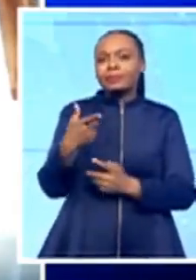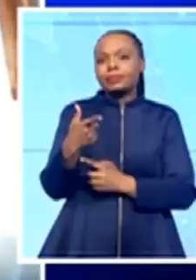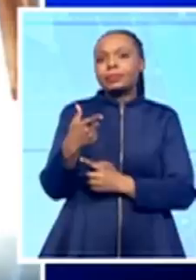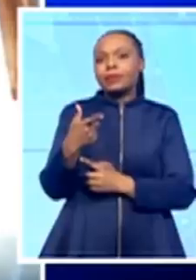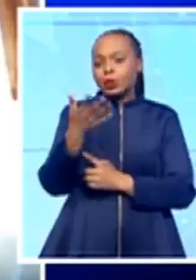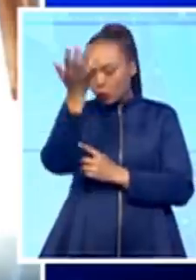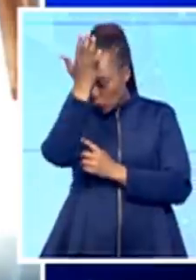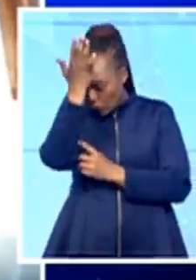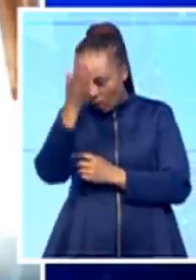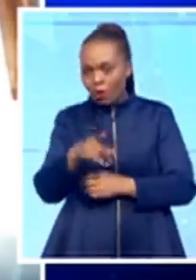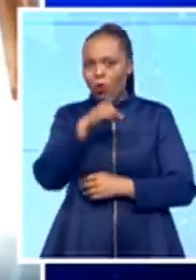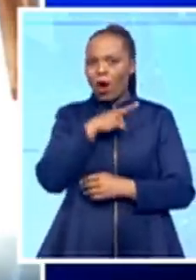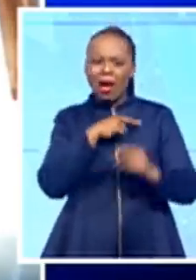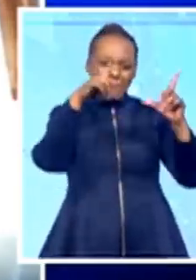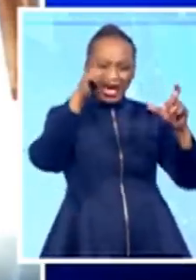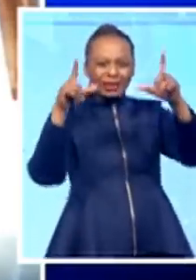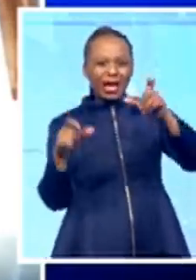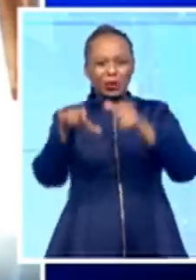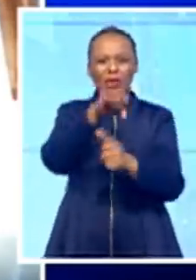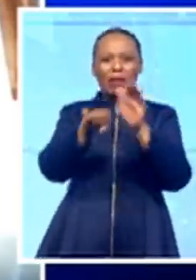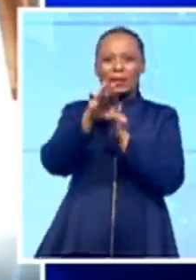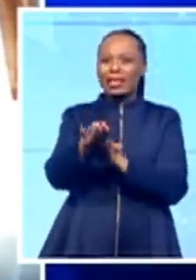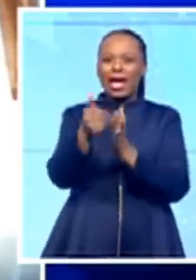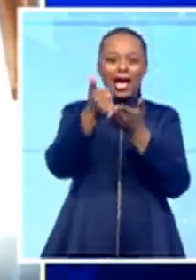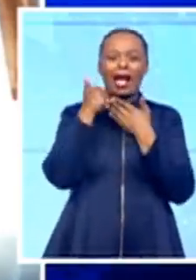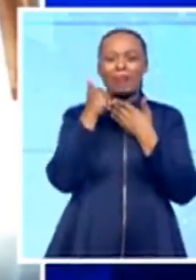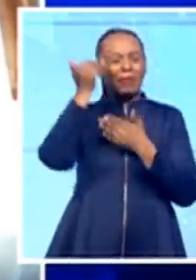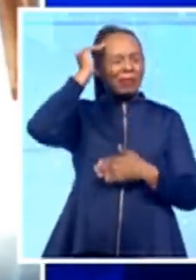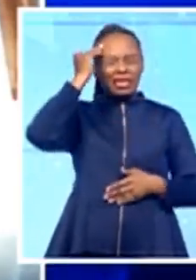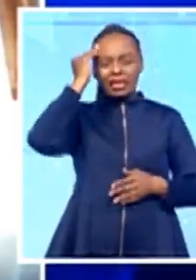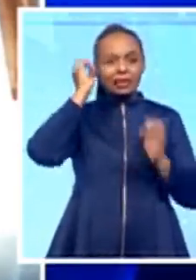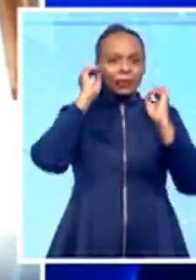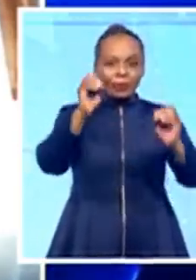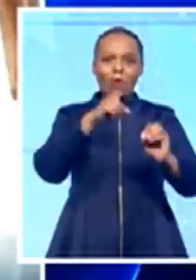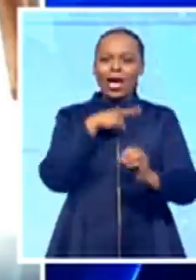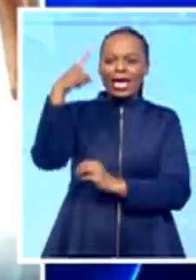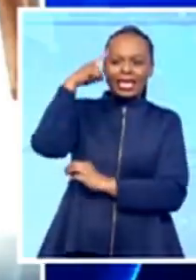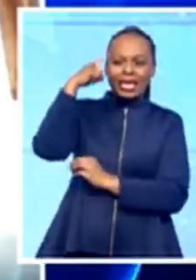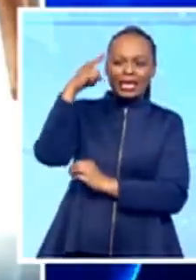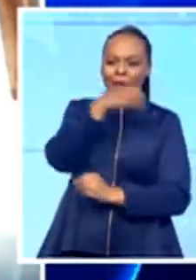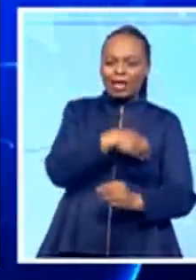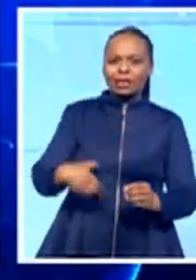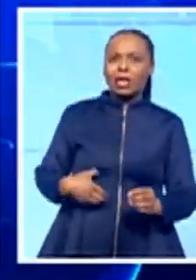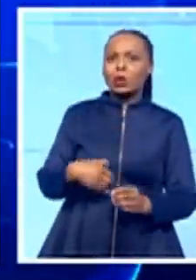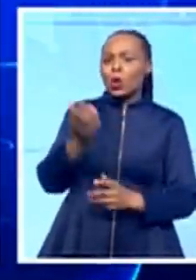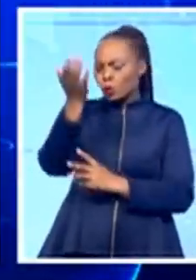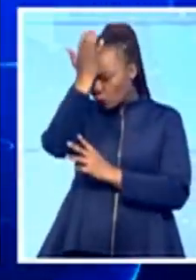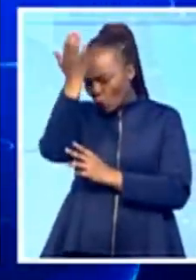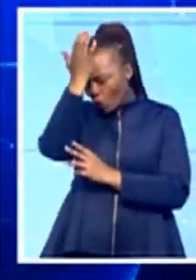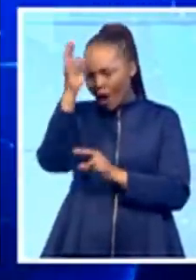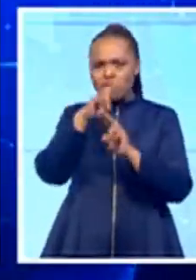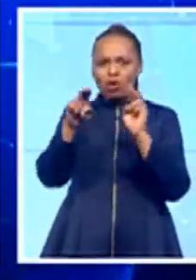our state of mind, because we think that President Zuma is not in as protected as it should be. Mzwanele